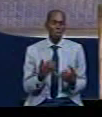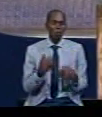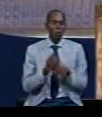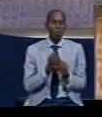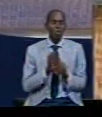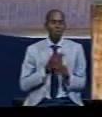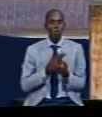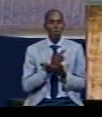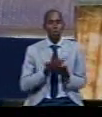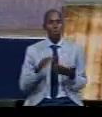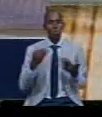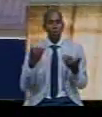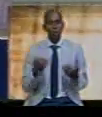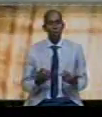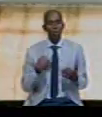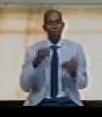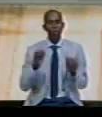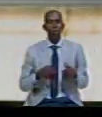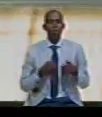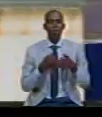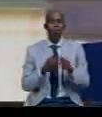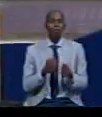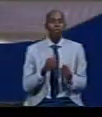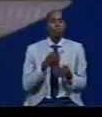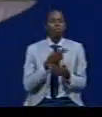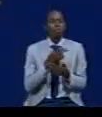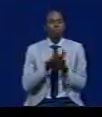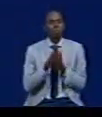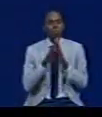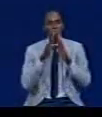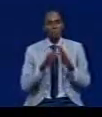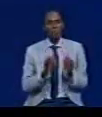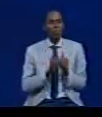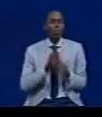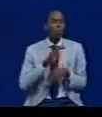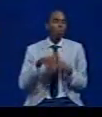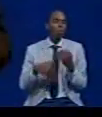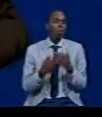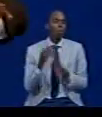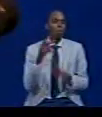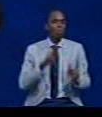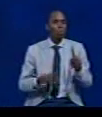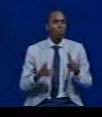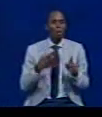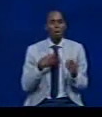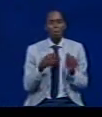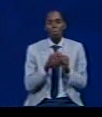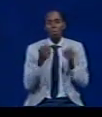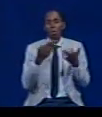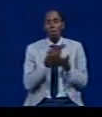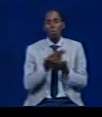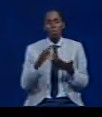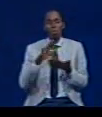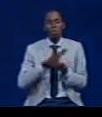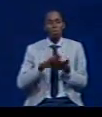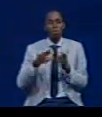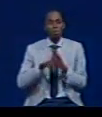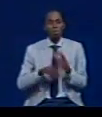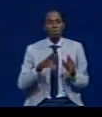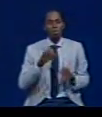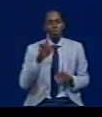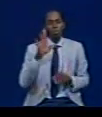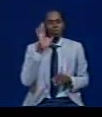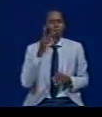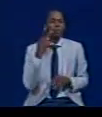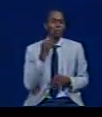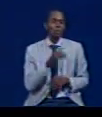with all men, and holiness without which no man shall see the Lord. When the rapture takes place,